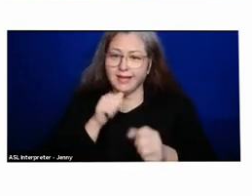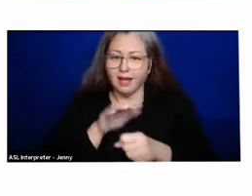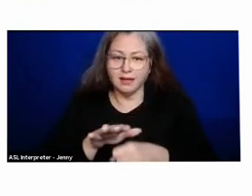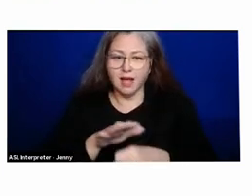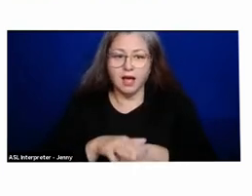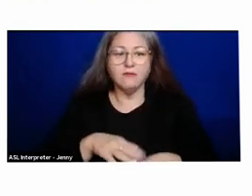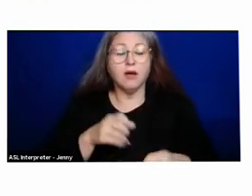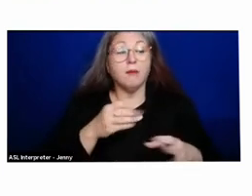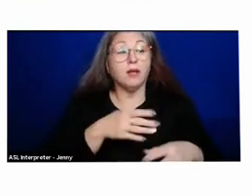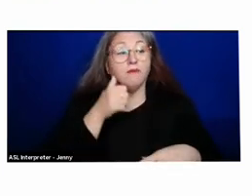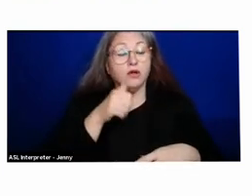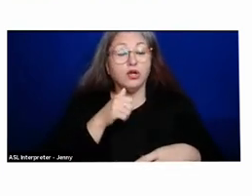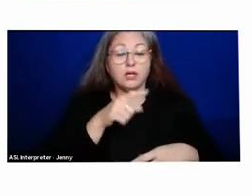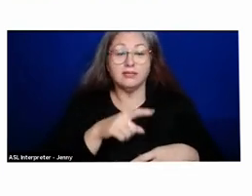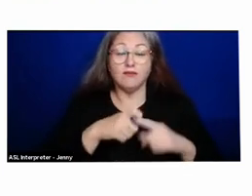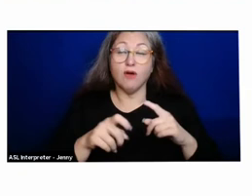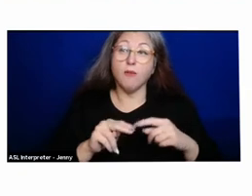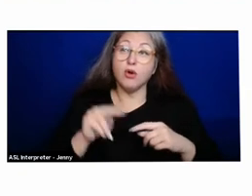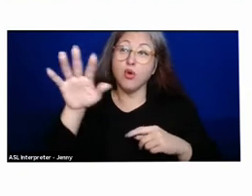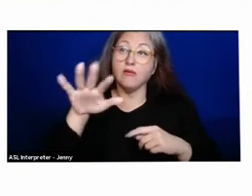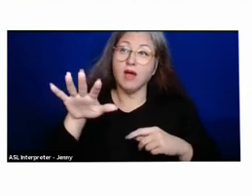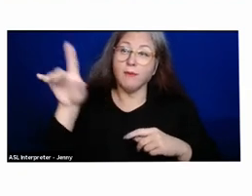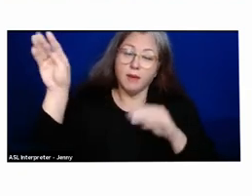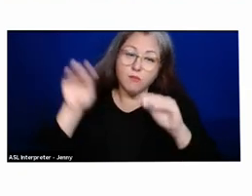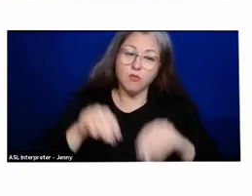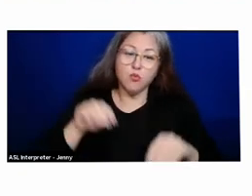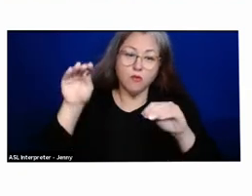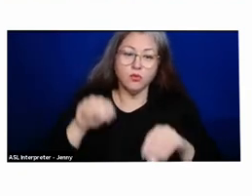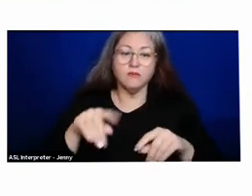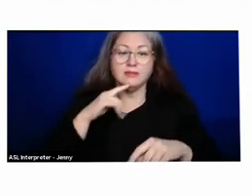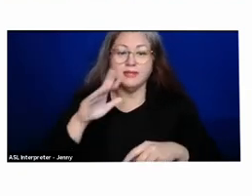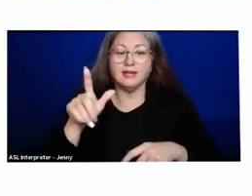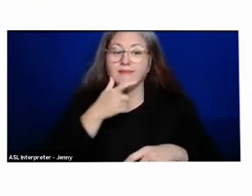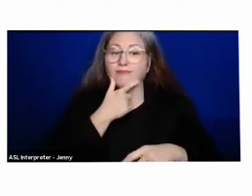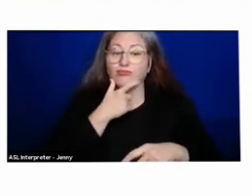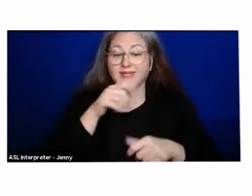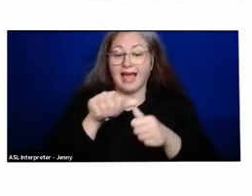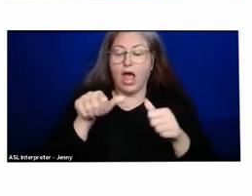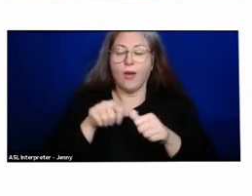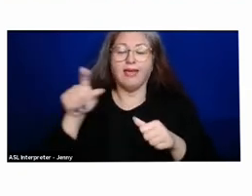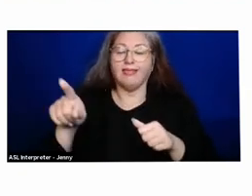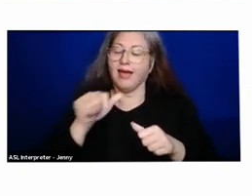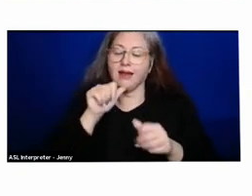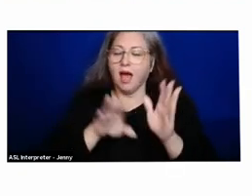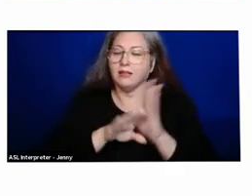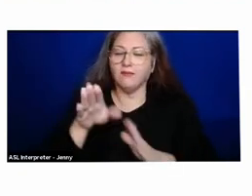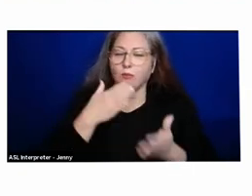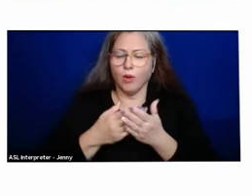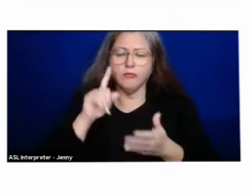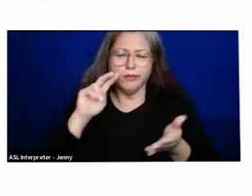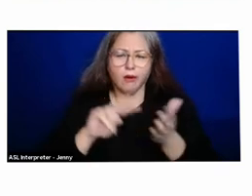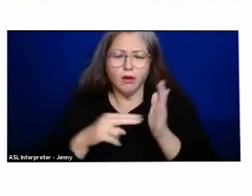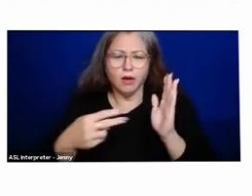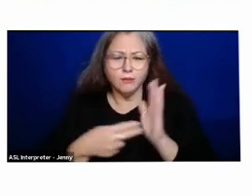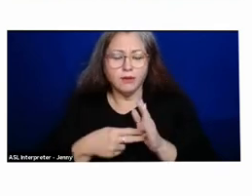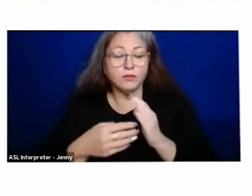rural environments in northern Ghana, the region that the British intentionally underdeveloped. Whether on a mission to save money for school,